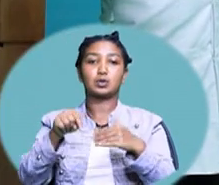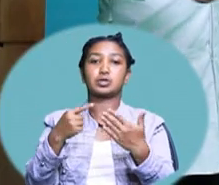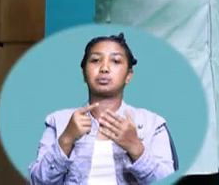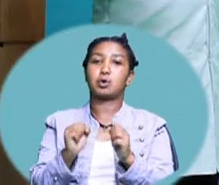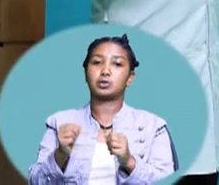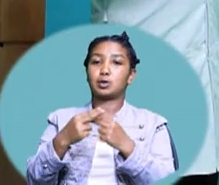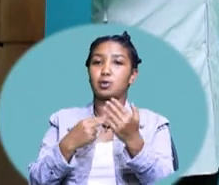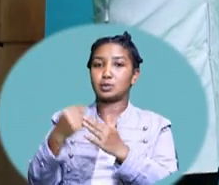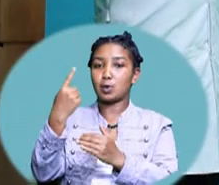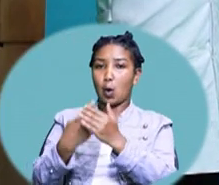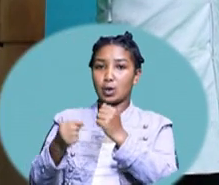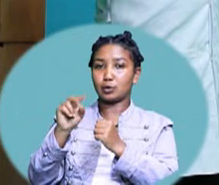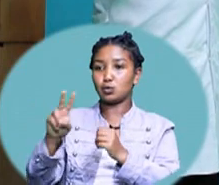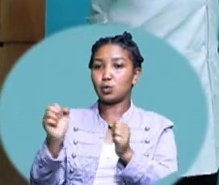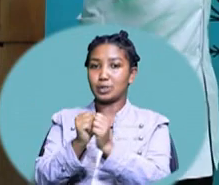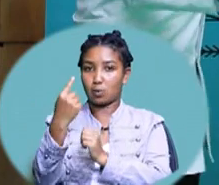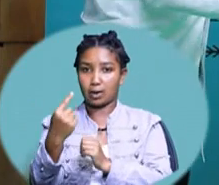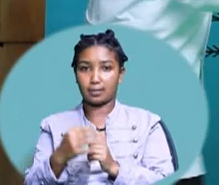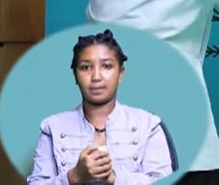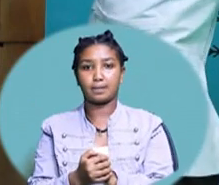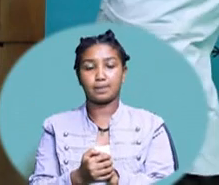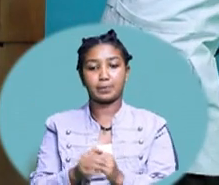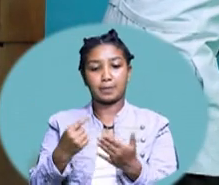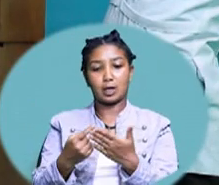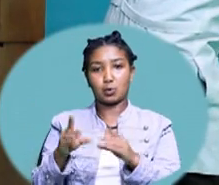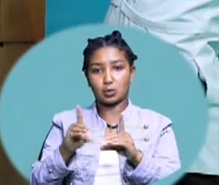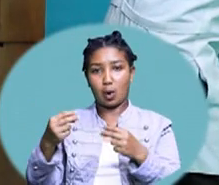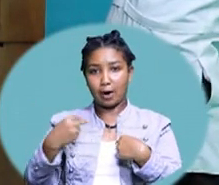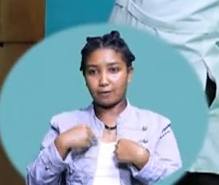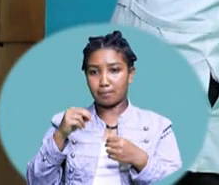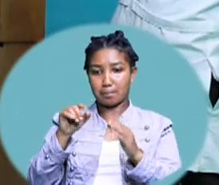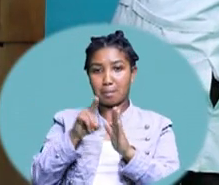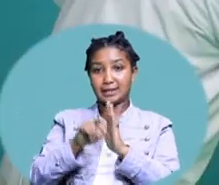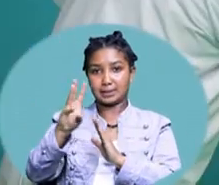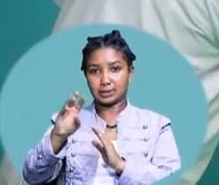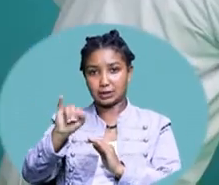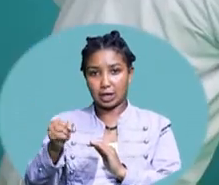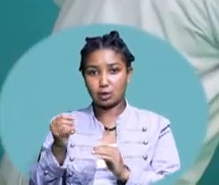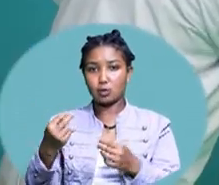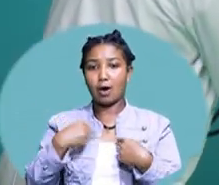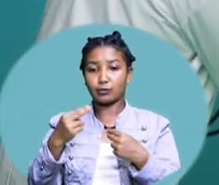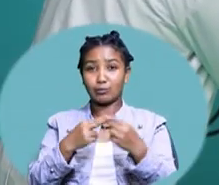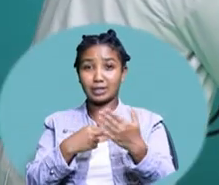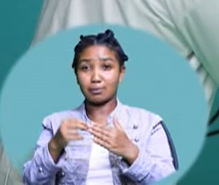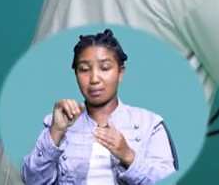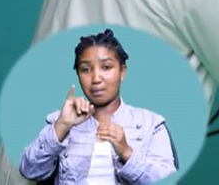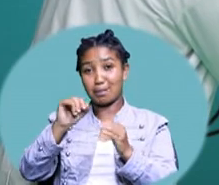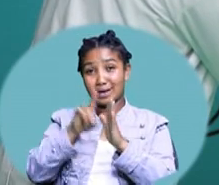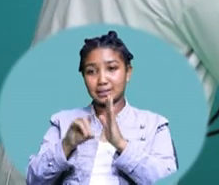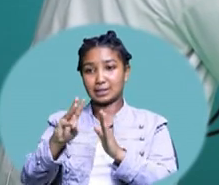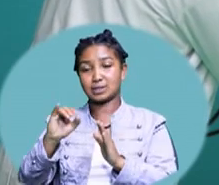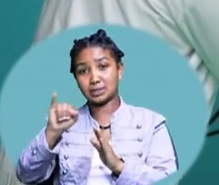0. Therefore, I dotted with I is 1. Therefore, it's possible to multiply only 2 with 1. Here we do